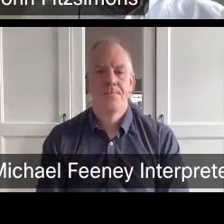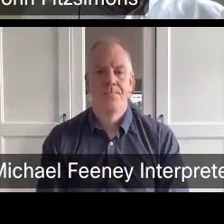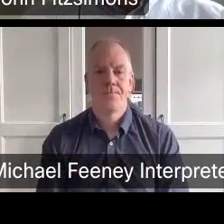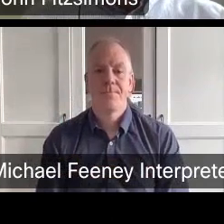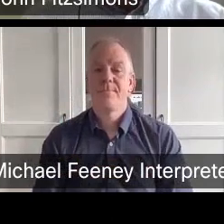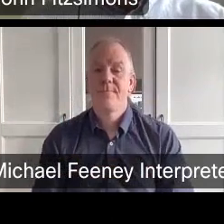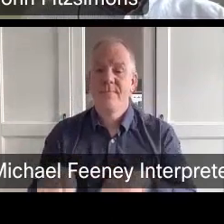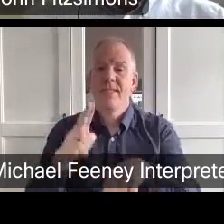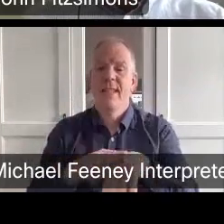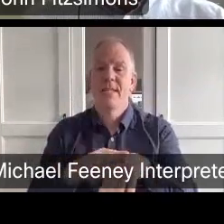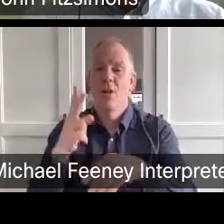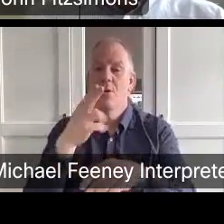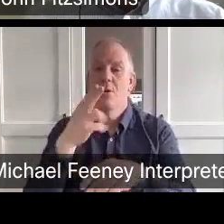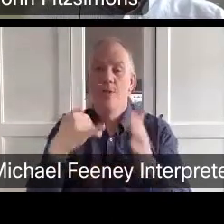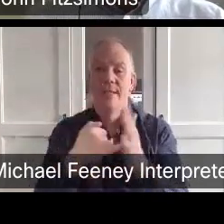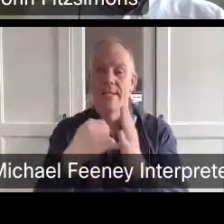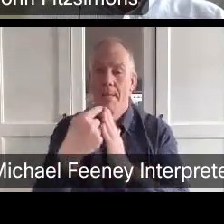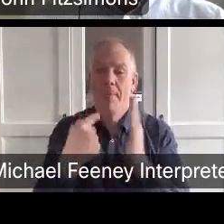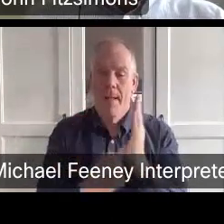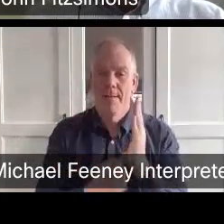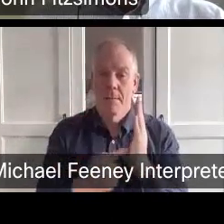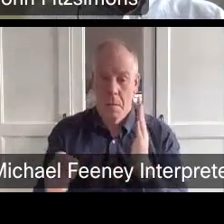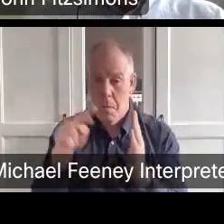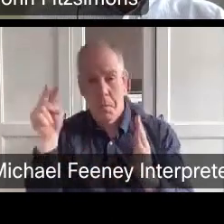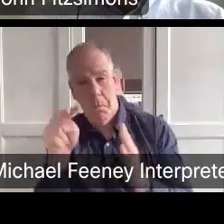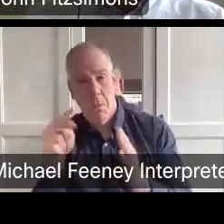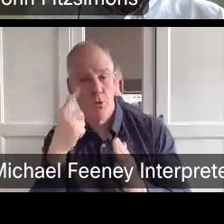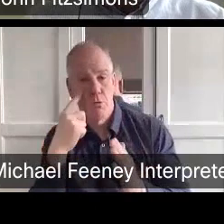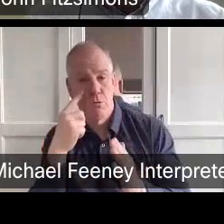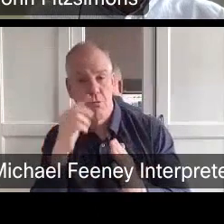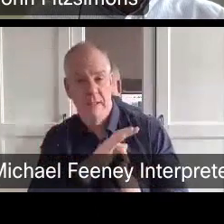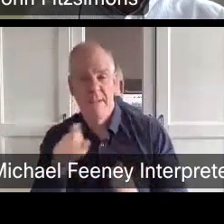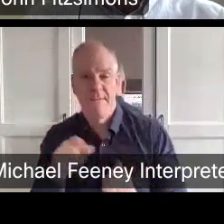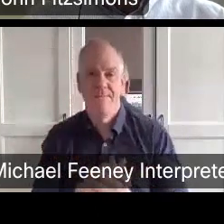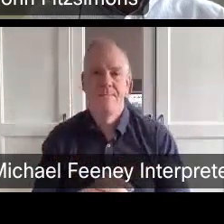National Consent Policy, people may want to check that out.